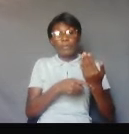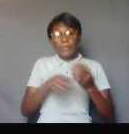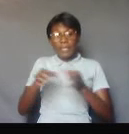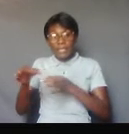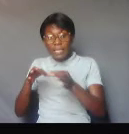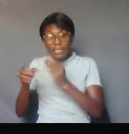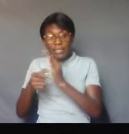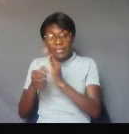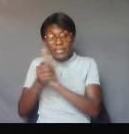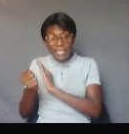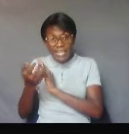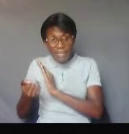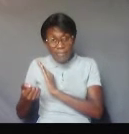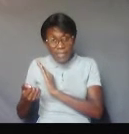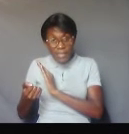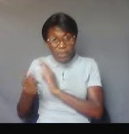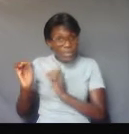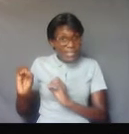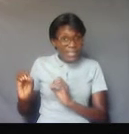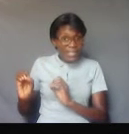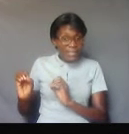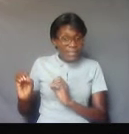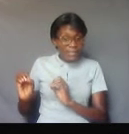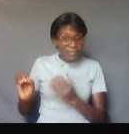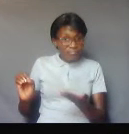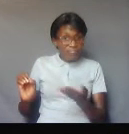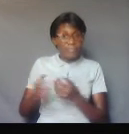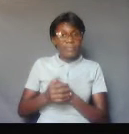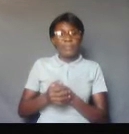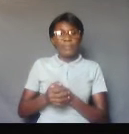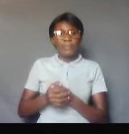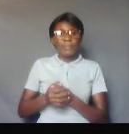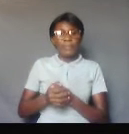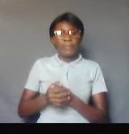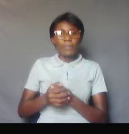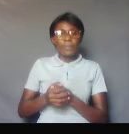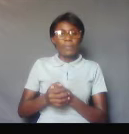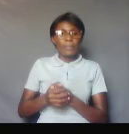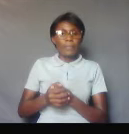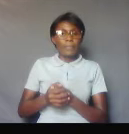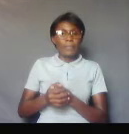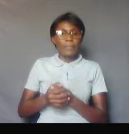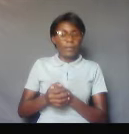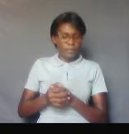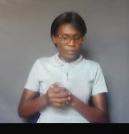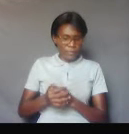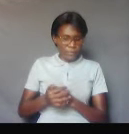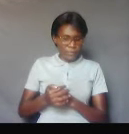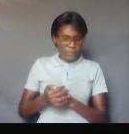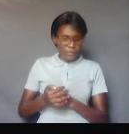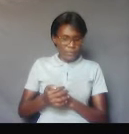word, bring to the interpretation process. It's not only biblical scholars and pastors who has got something to say about the